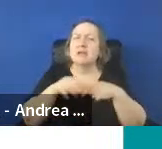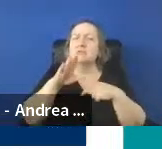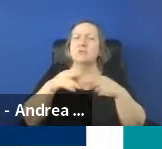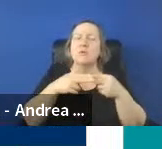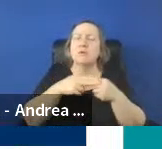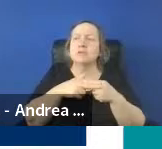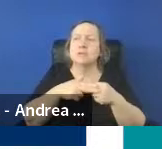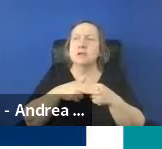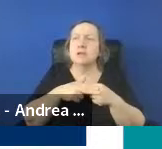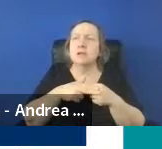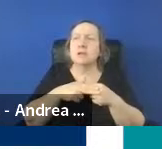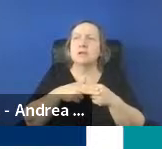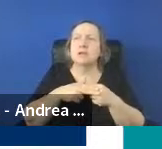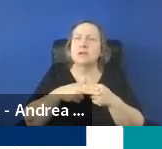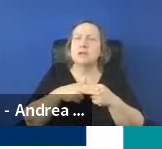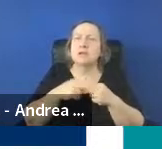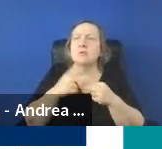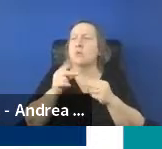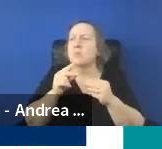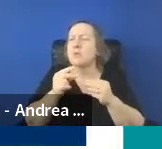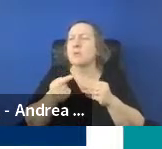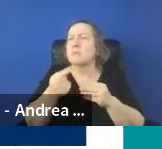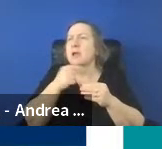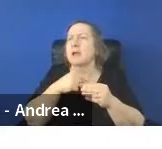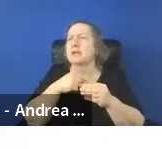slide one more?